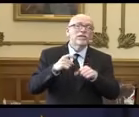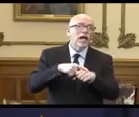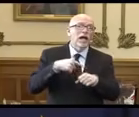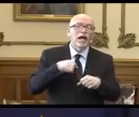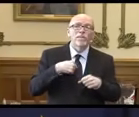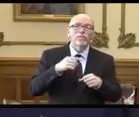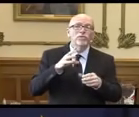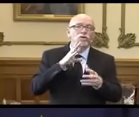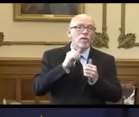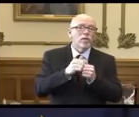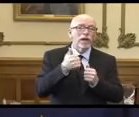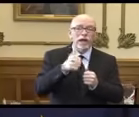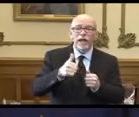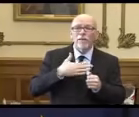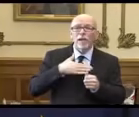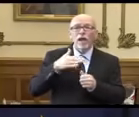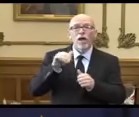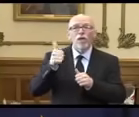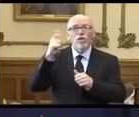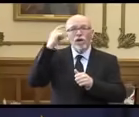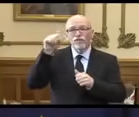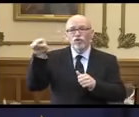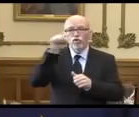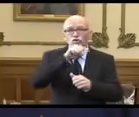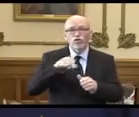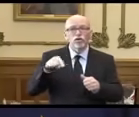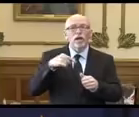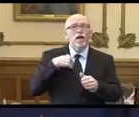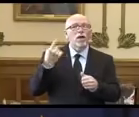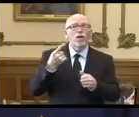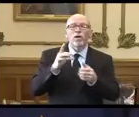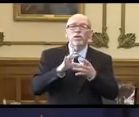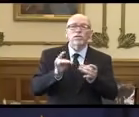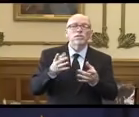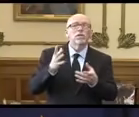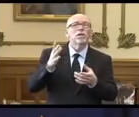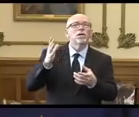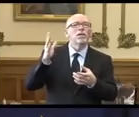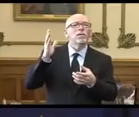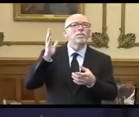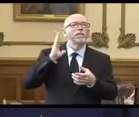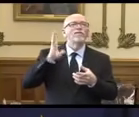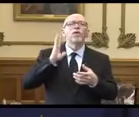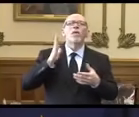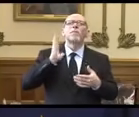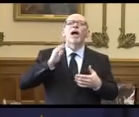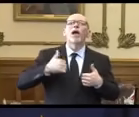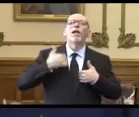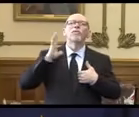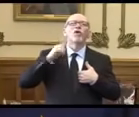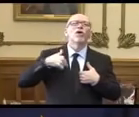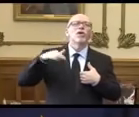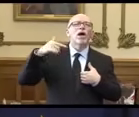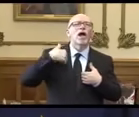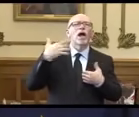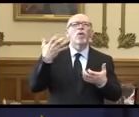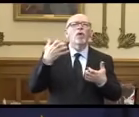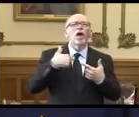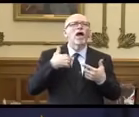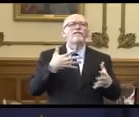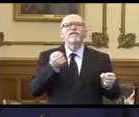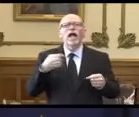to any of my neighboring governors, I always say, it used to be in life I wanted to be the fastest and the